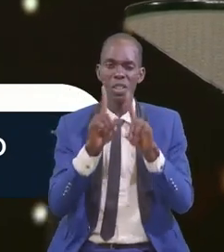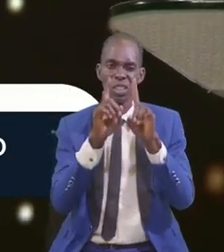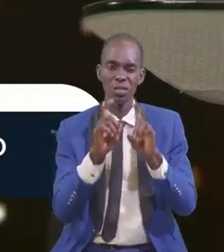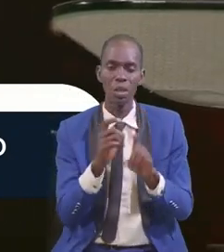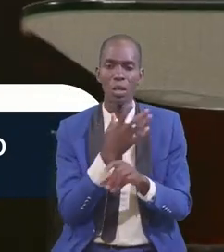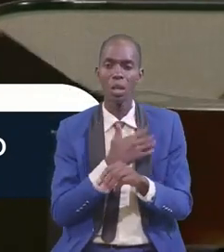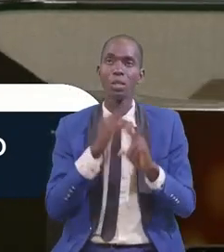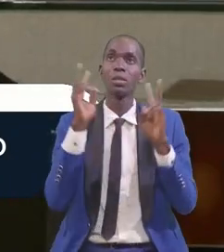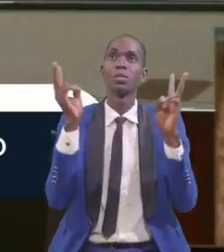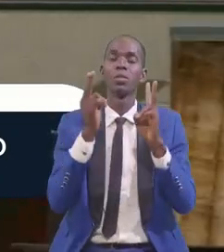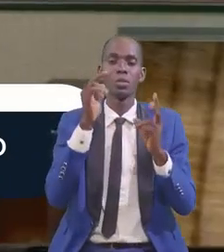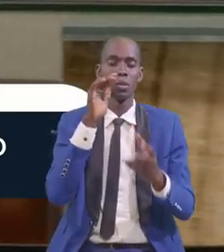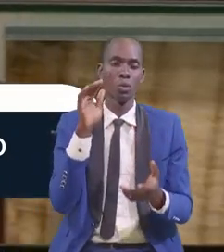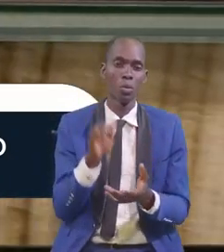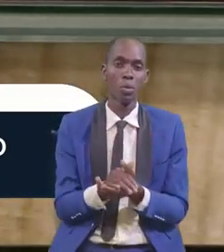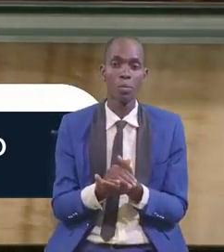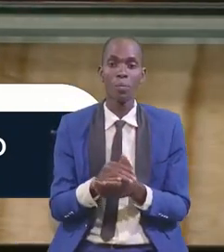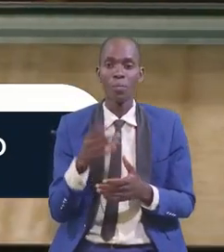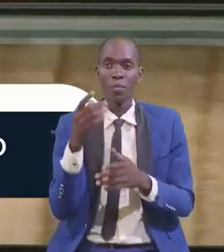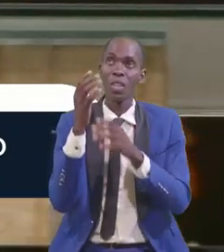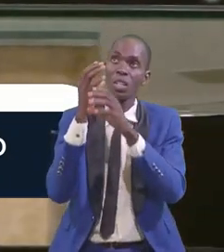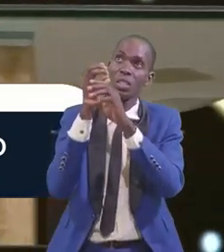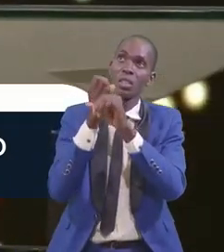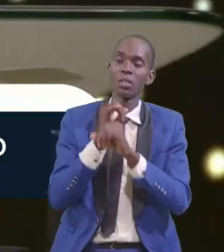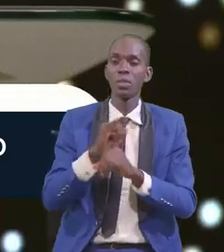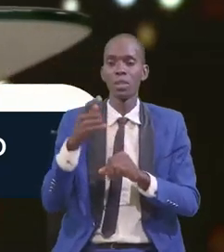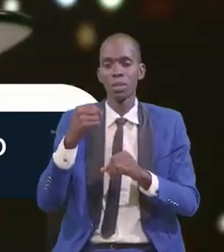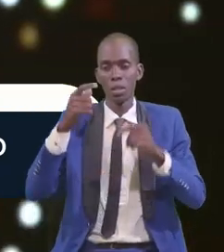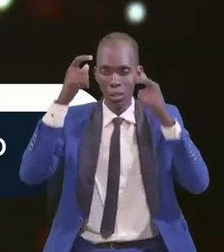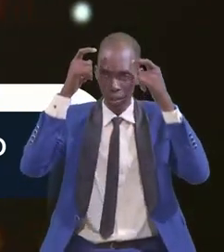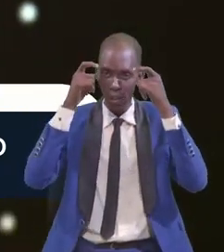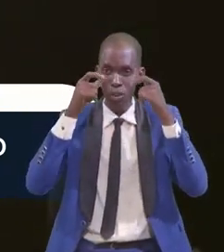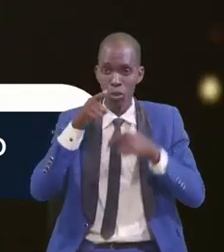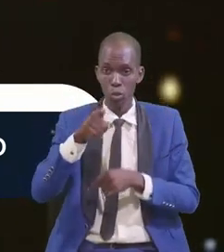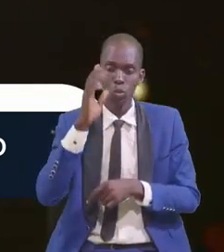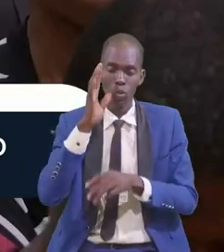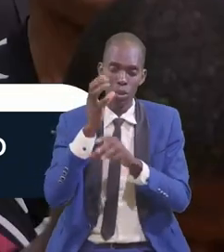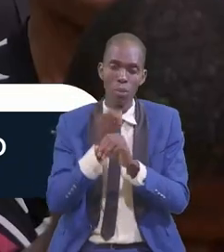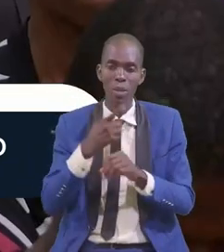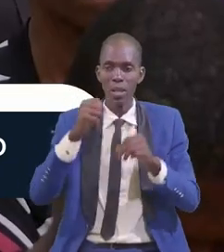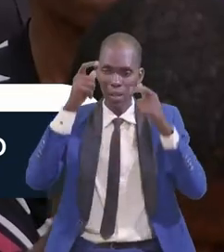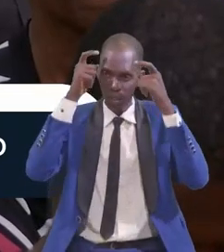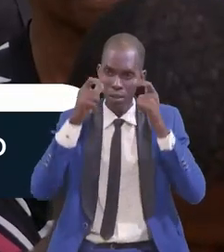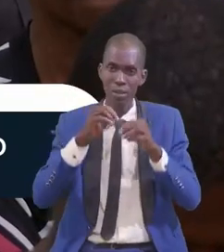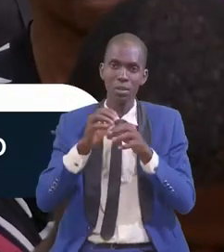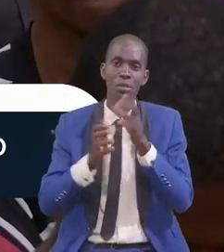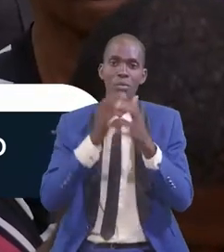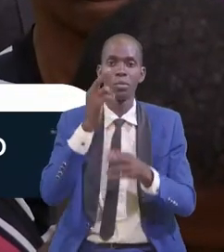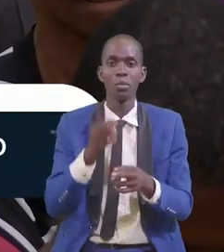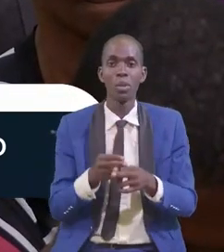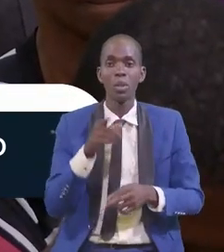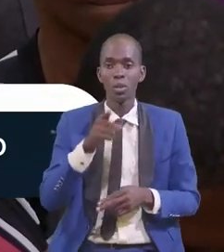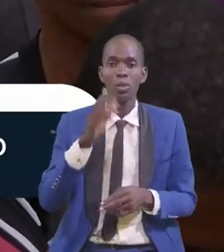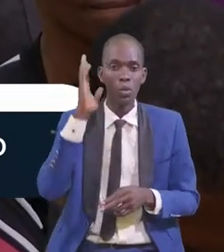triumphant bride. Receiving the crown. You receive a crown. You